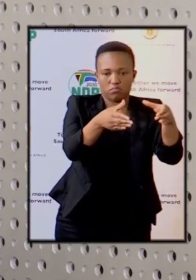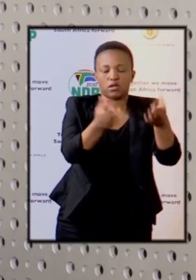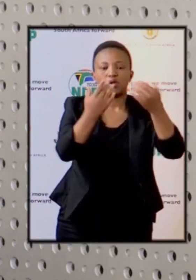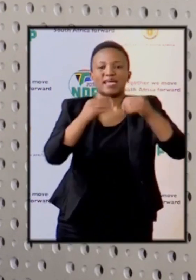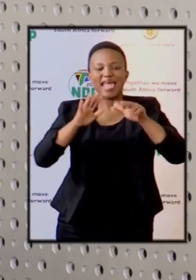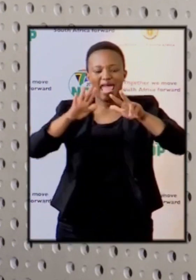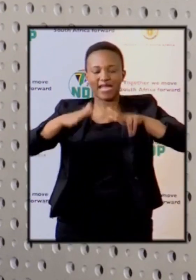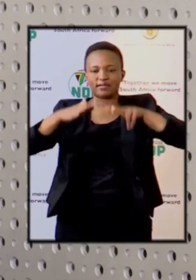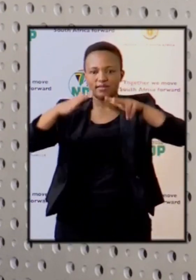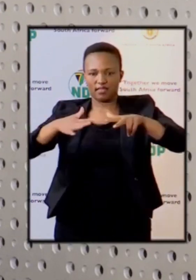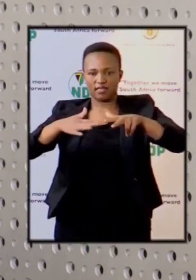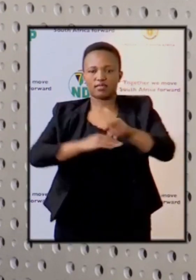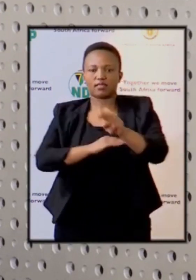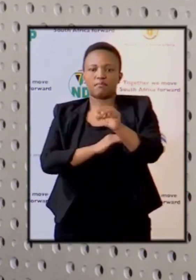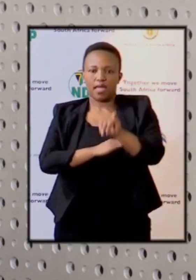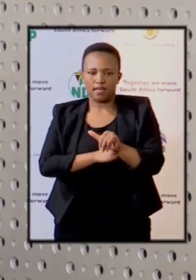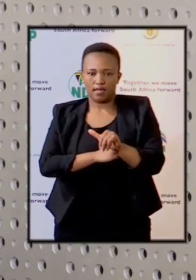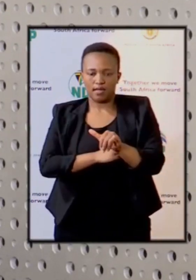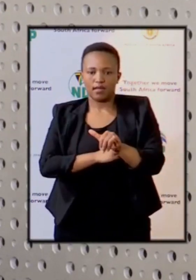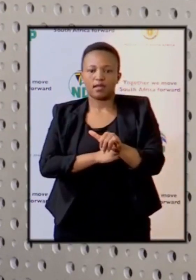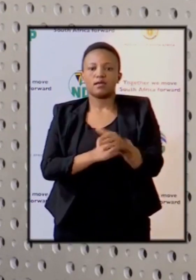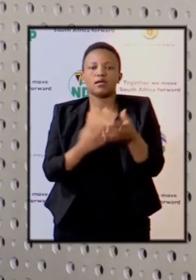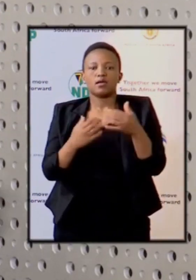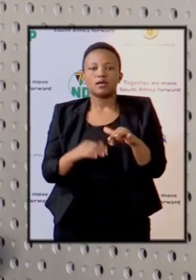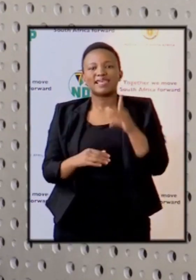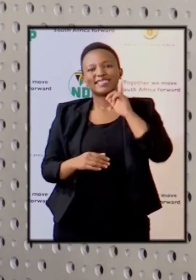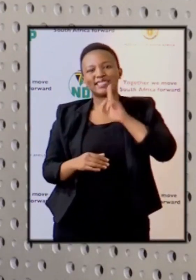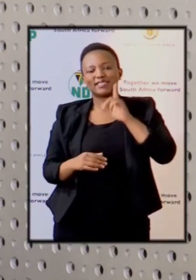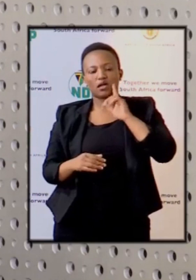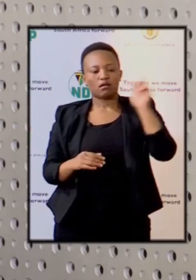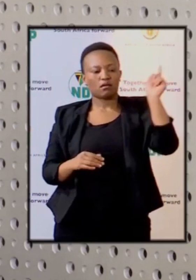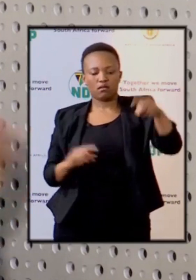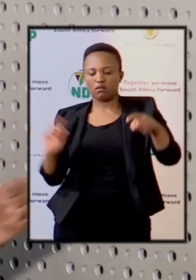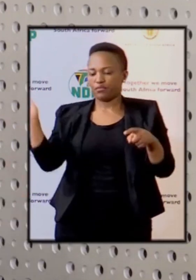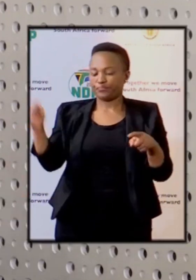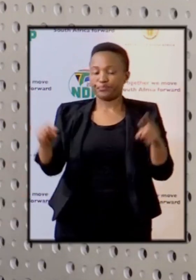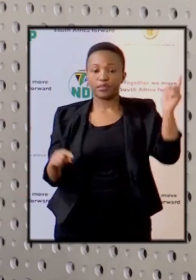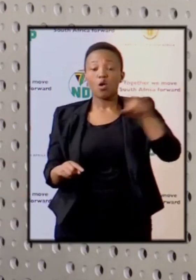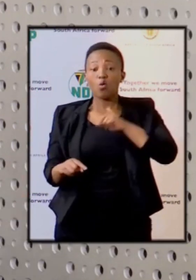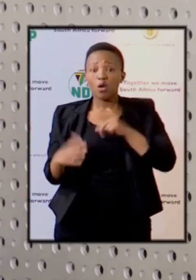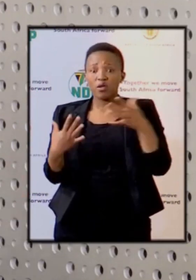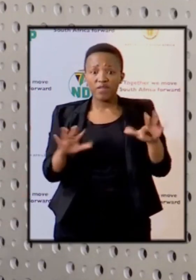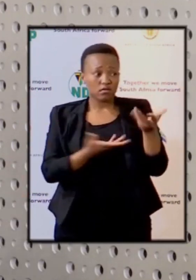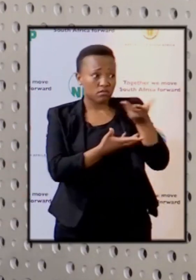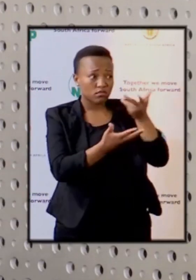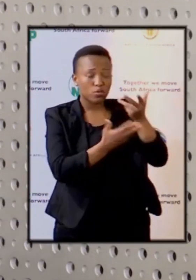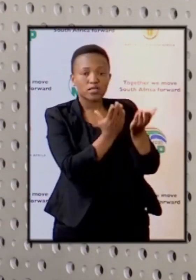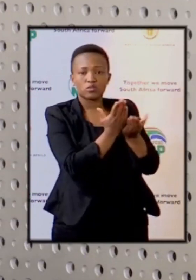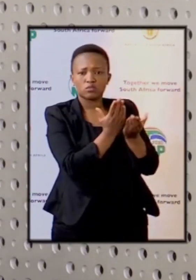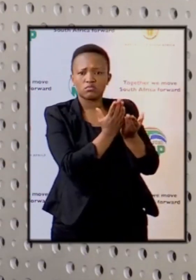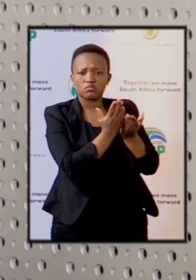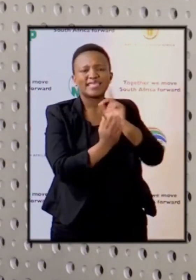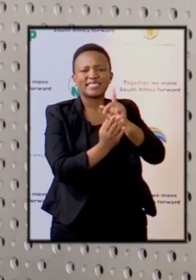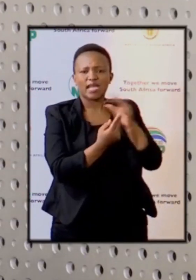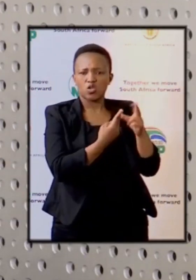Kadi 18, we start receiving teachers. We would have worked with teacher unions because we have agreed with them that we will not, they have